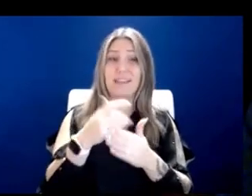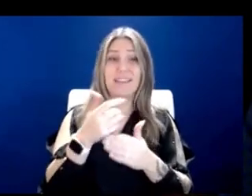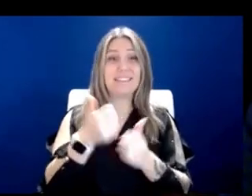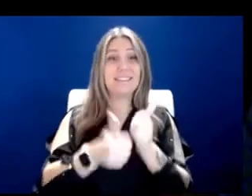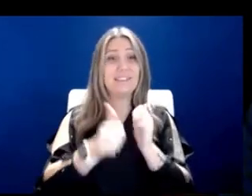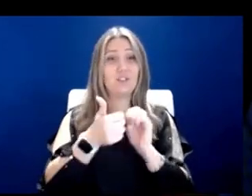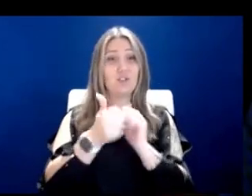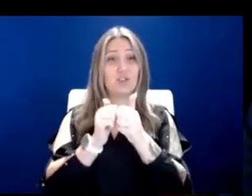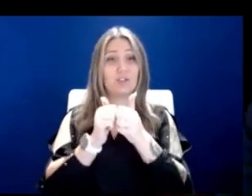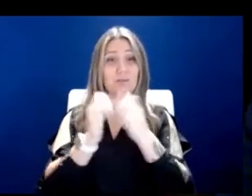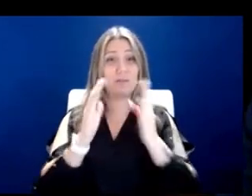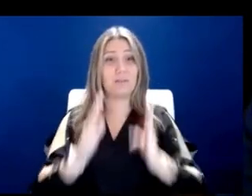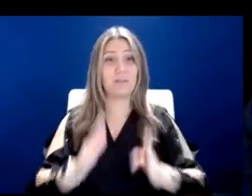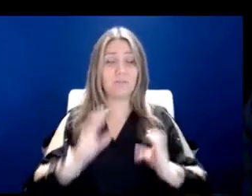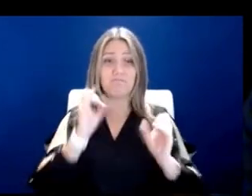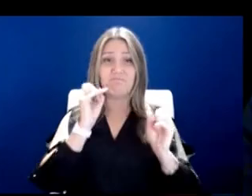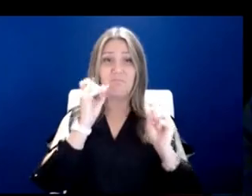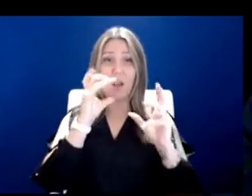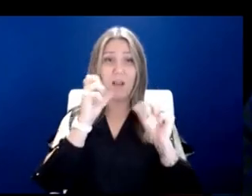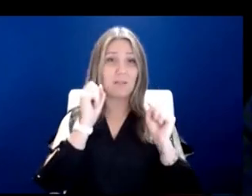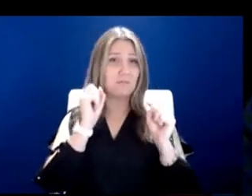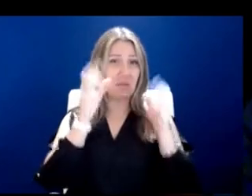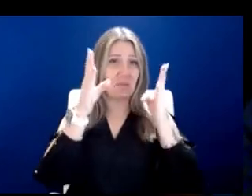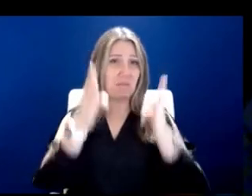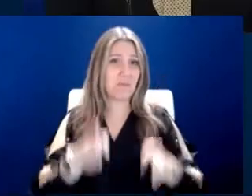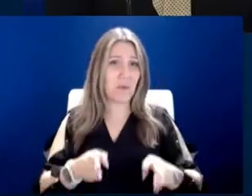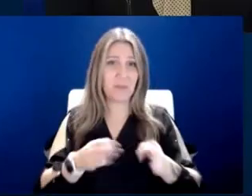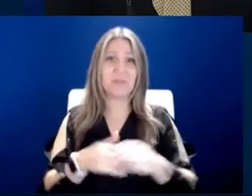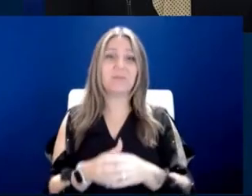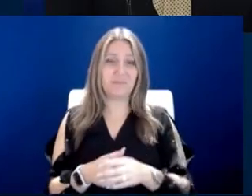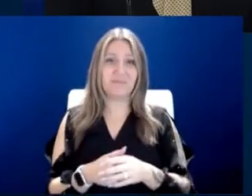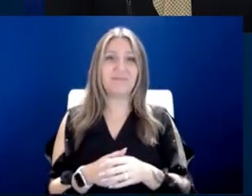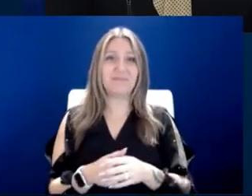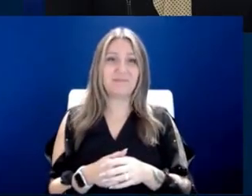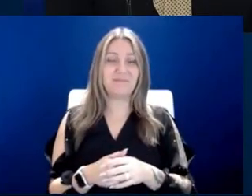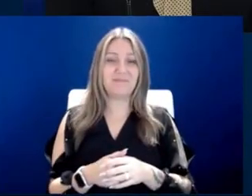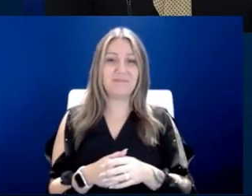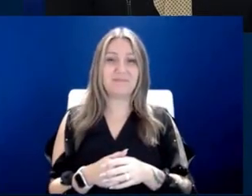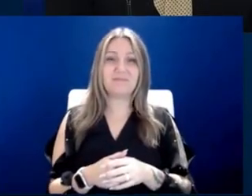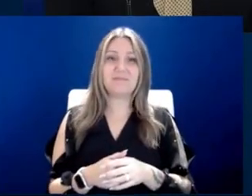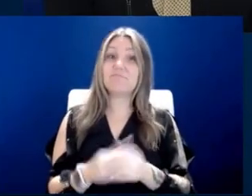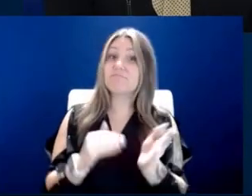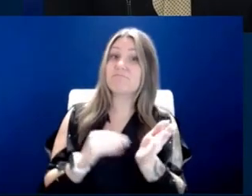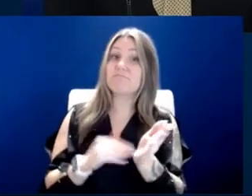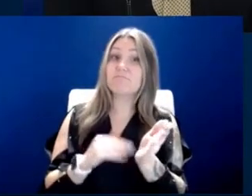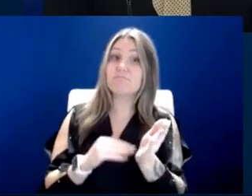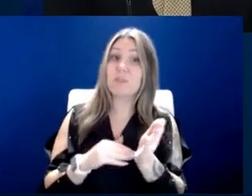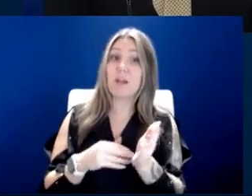been an amazing person all around. Dr. Harrell? Yeah, it